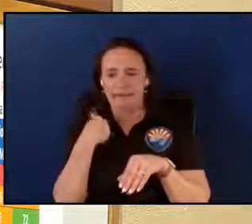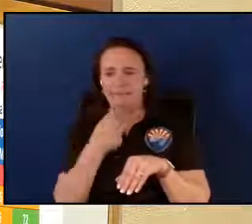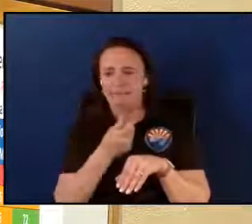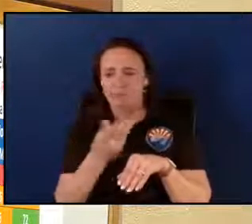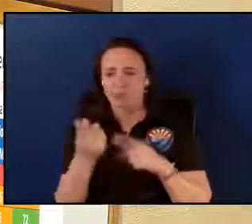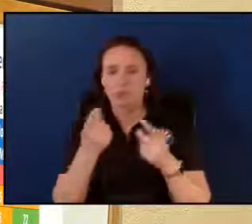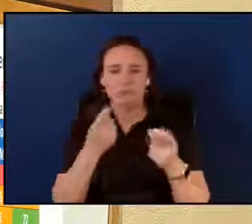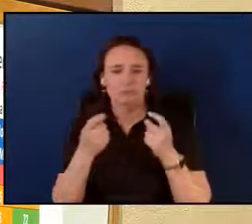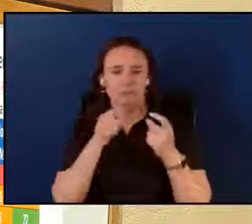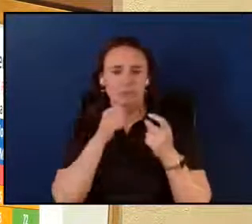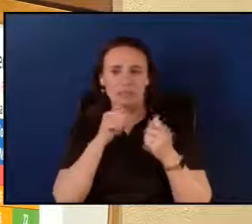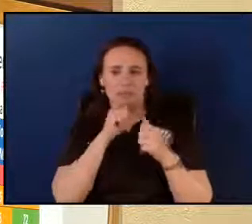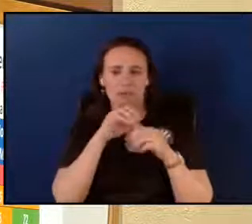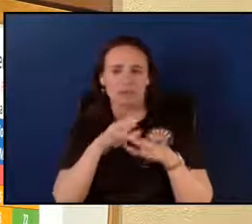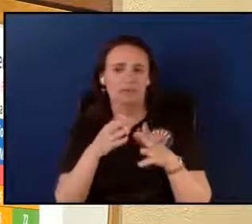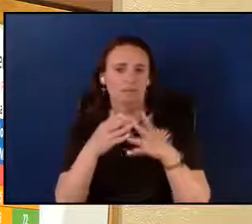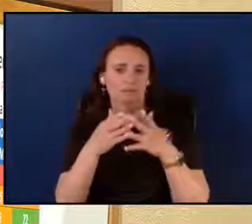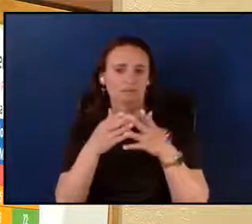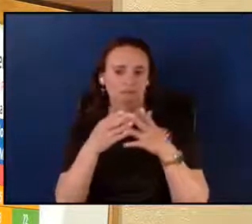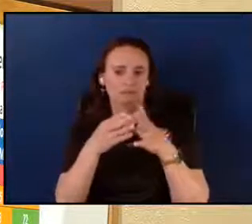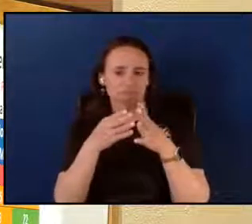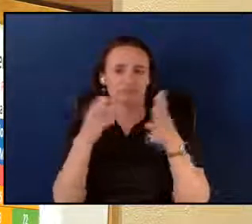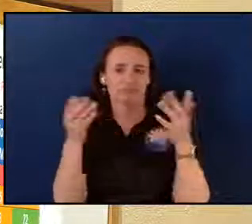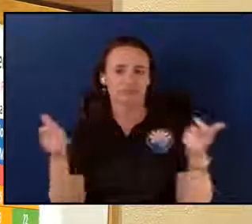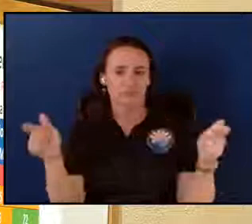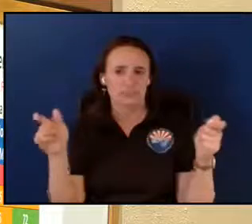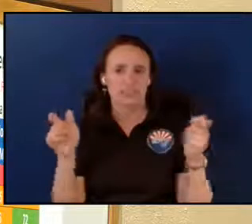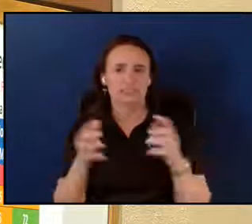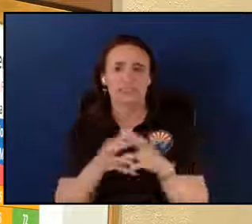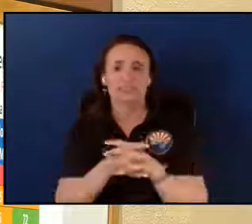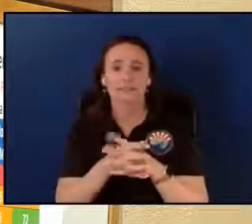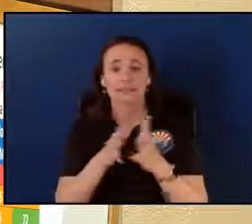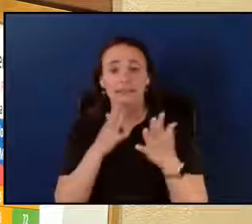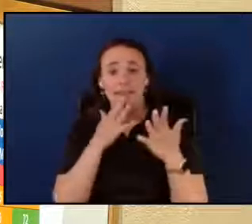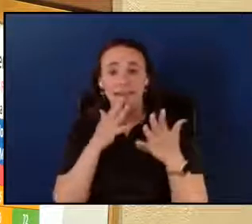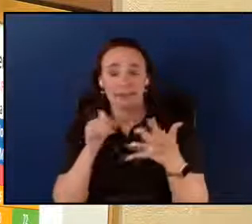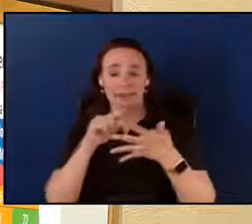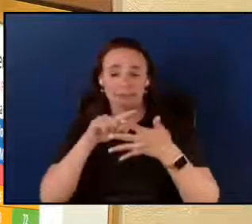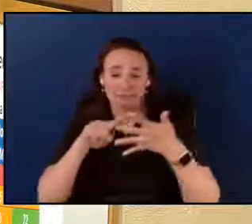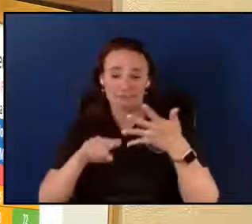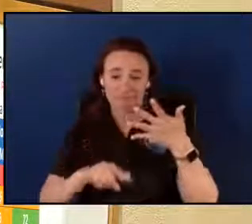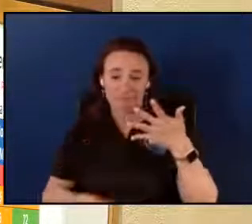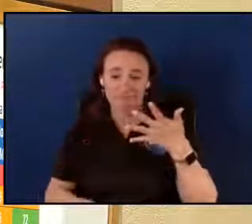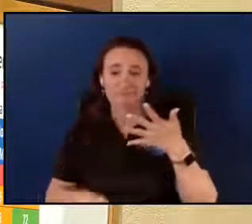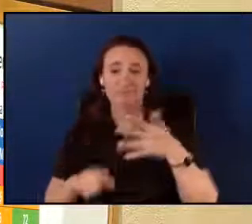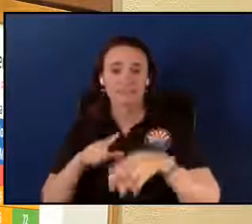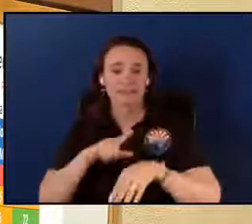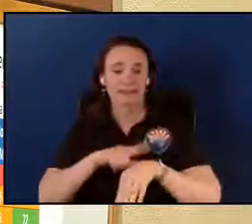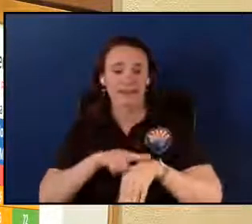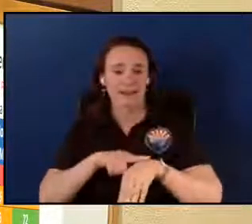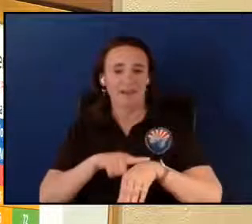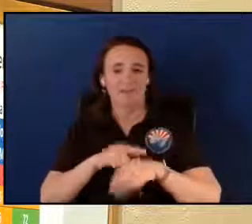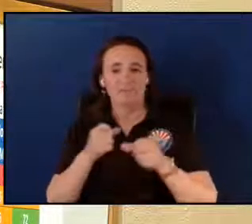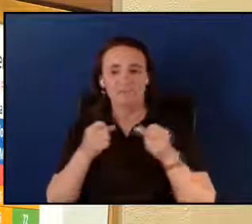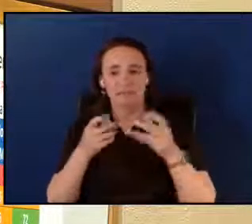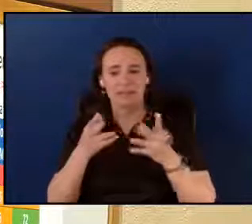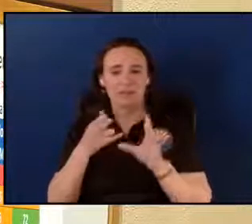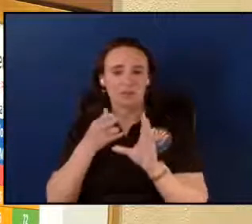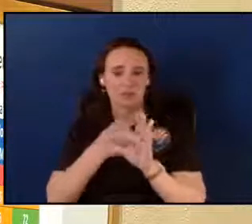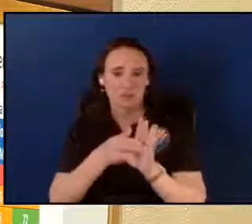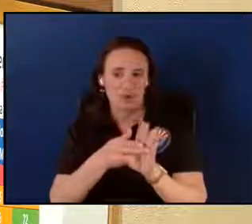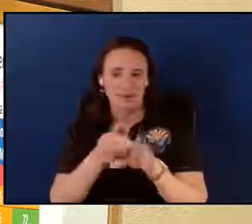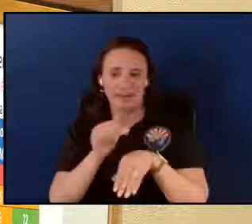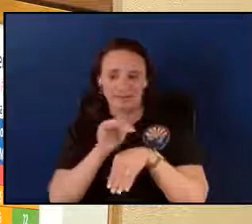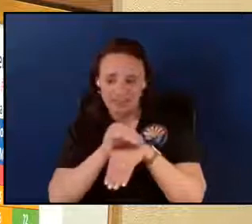address tonight. And I would like to thank all of those that have taken their time out. I know many of you have joined us almost every evening. We